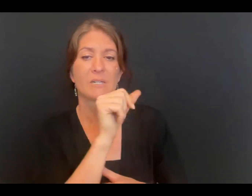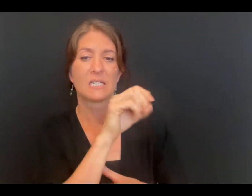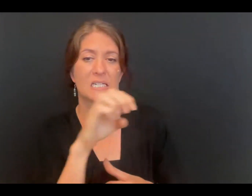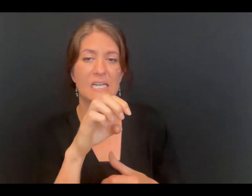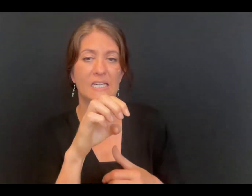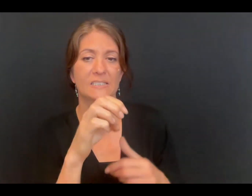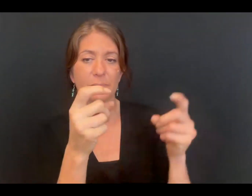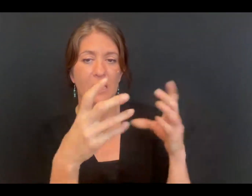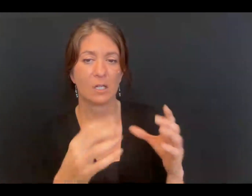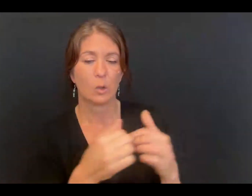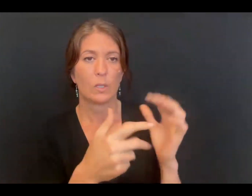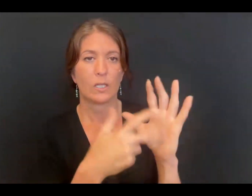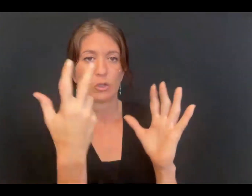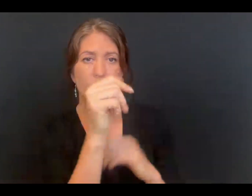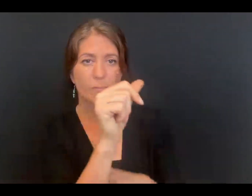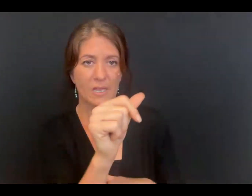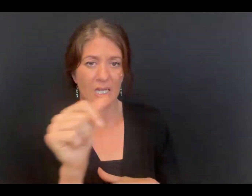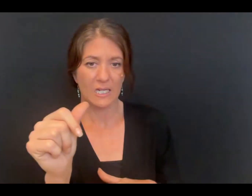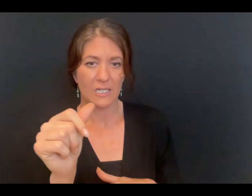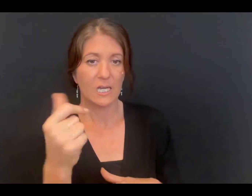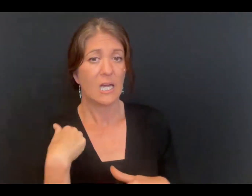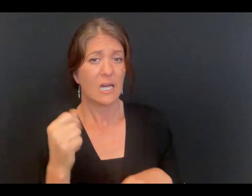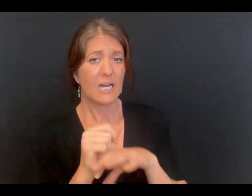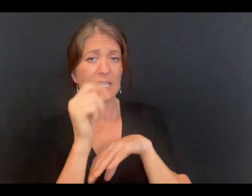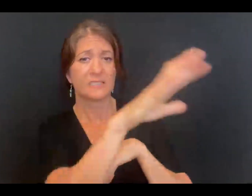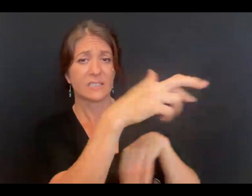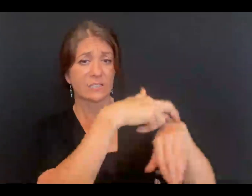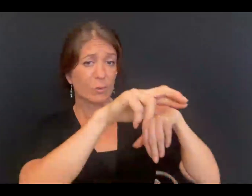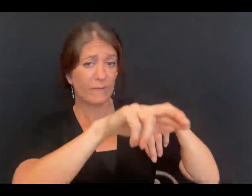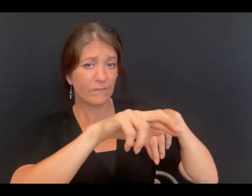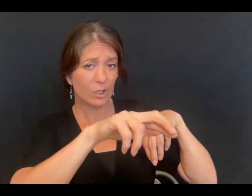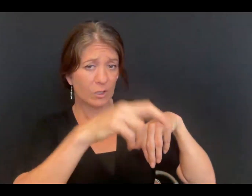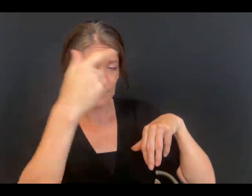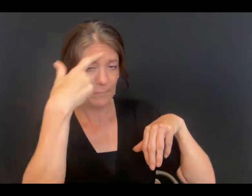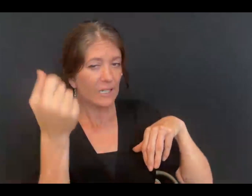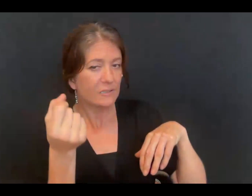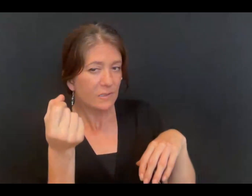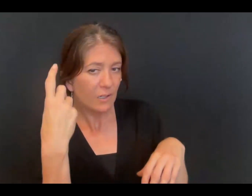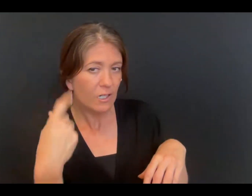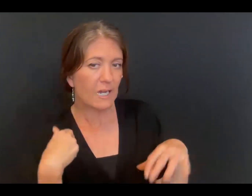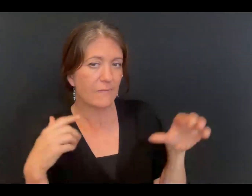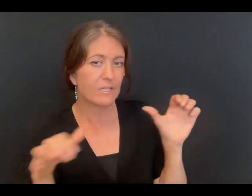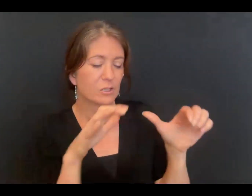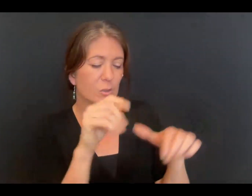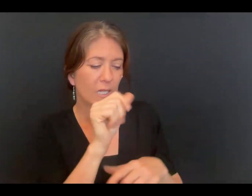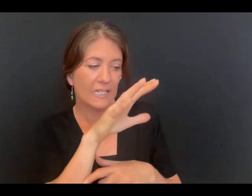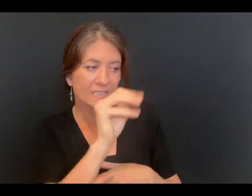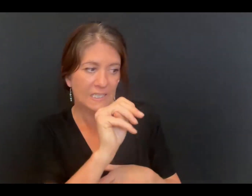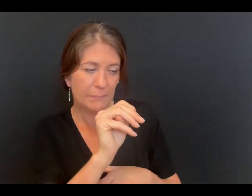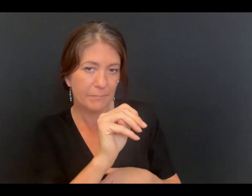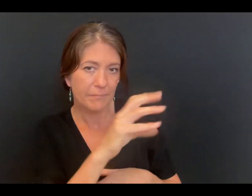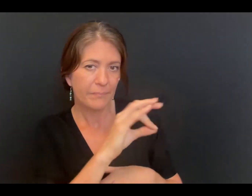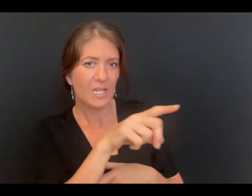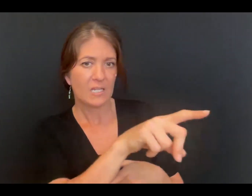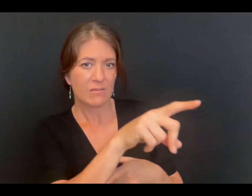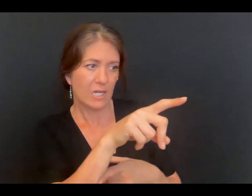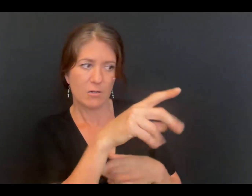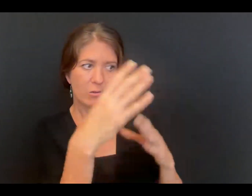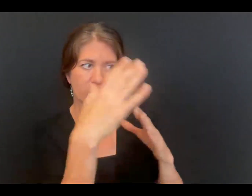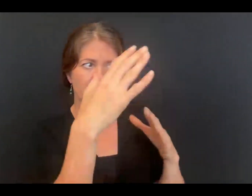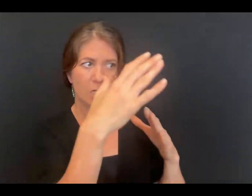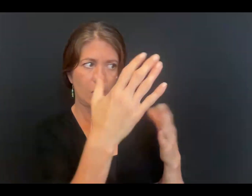AAA. I put in a referral because, mind you, the AAA have been doing ACM and they have been the #1 sole provider of